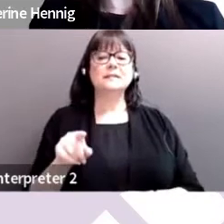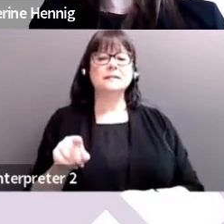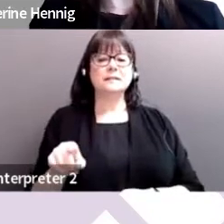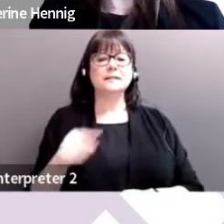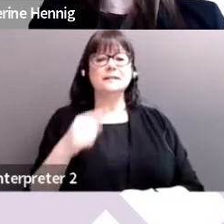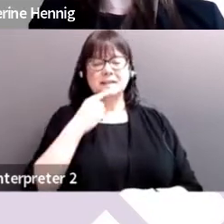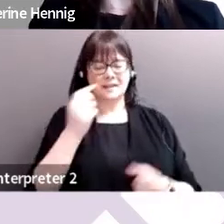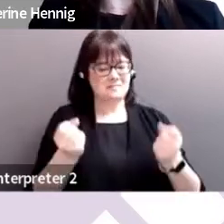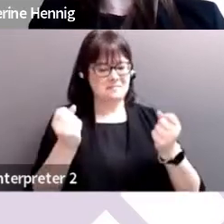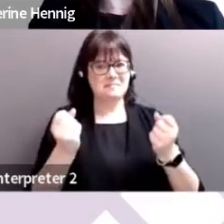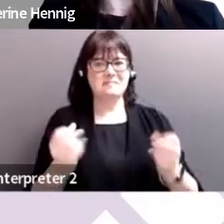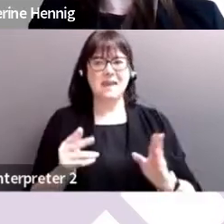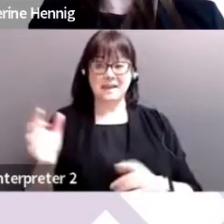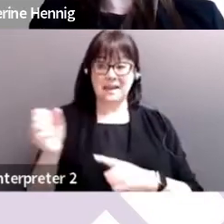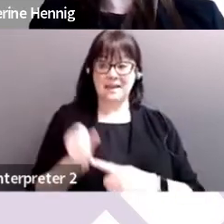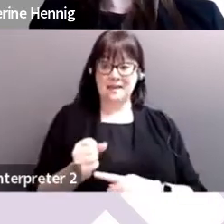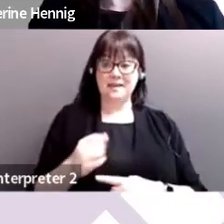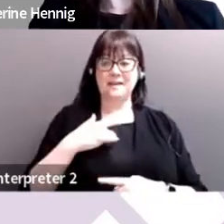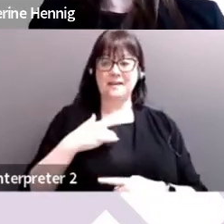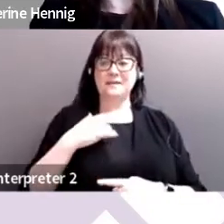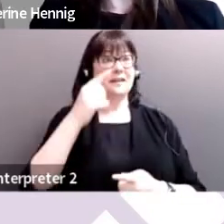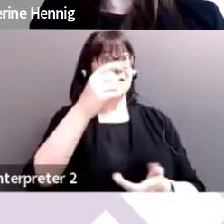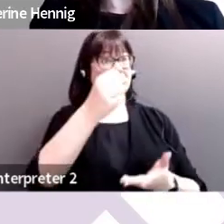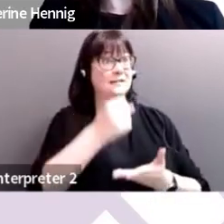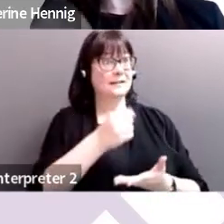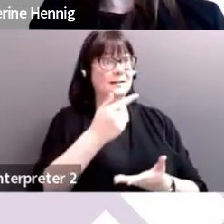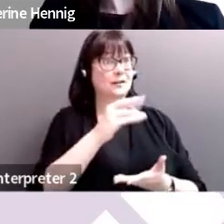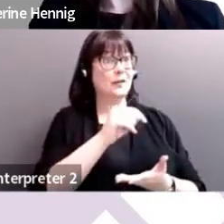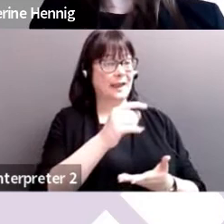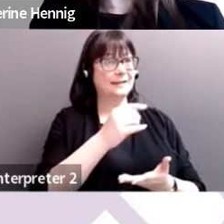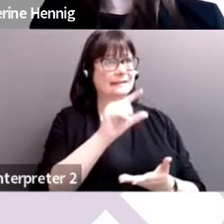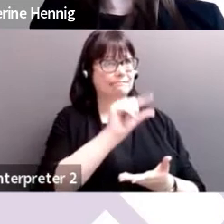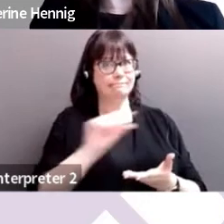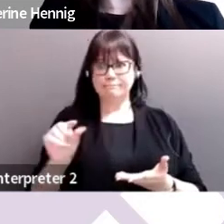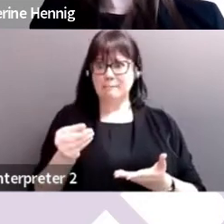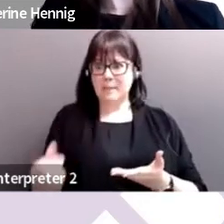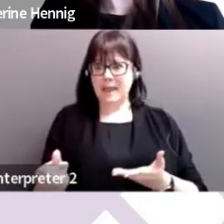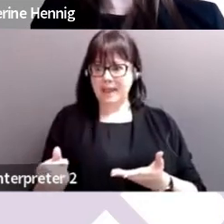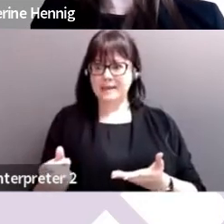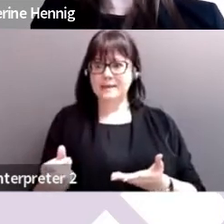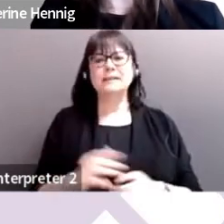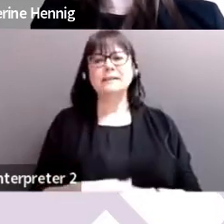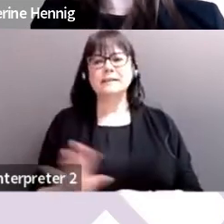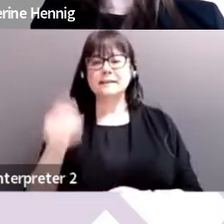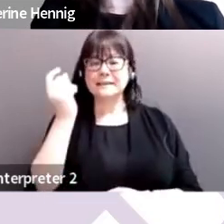awarded grant to pay for that grant writer. And unfortunately, generally speaking, you can't use the awarded grant money that you